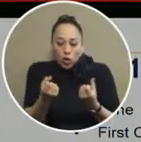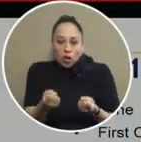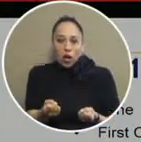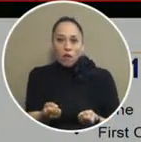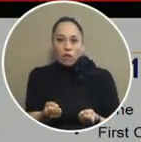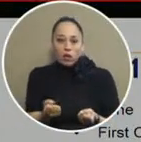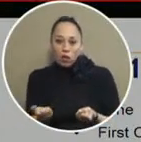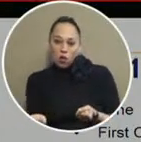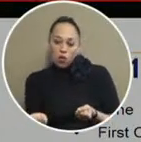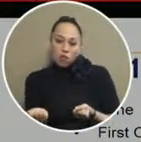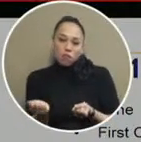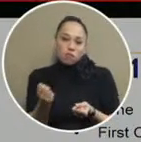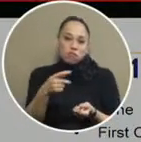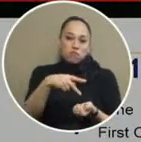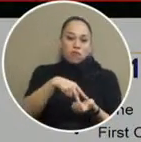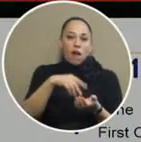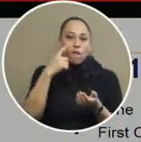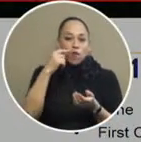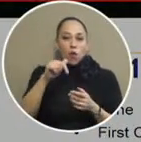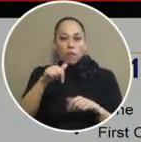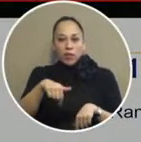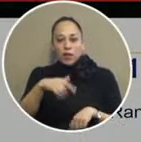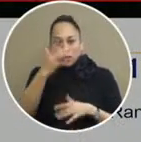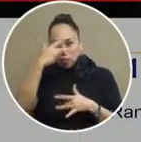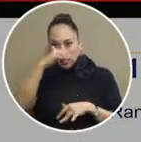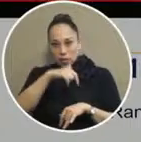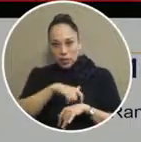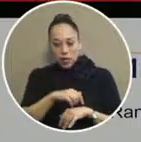pandemic. Next slide, please.